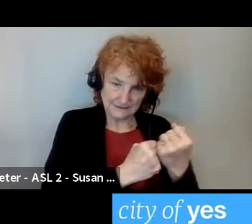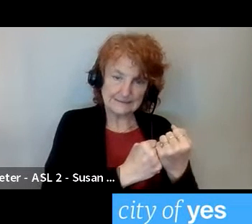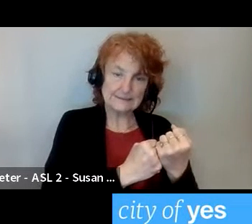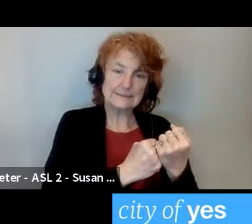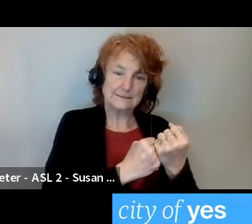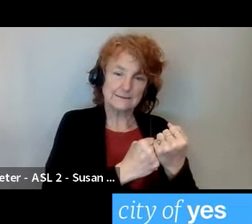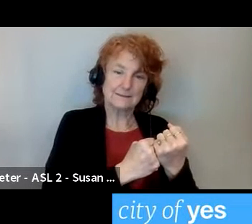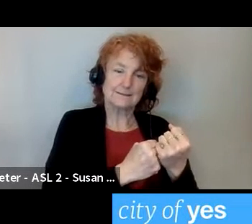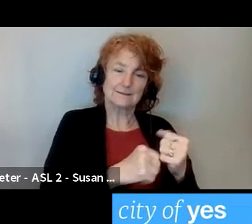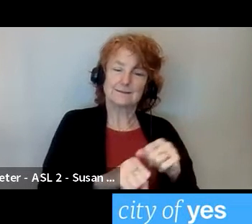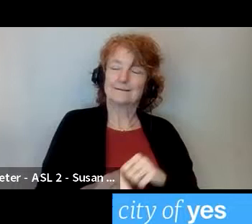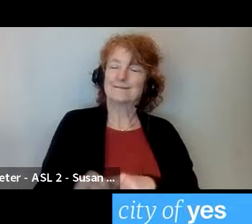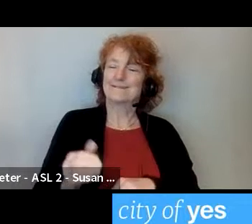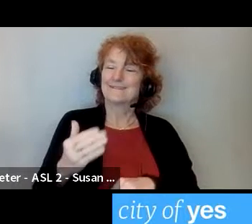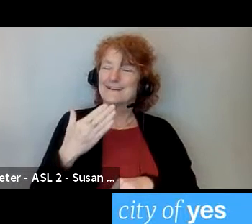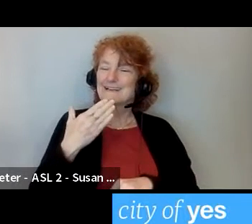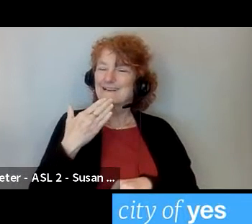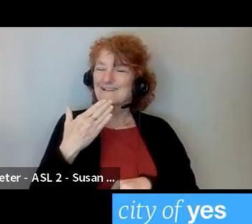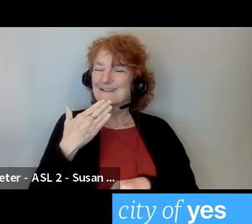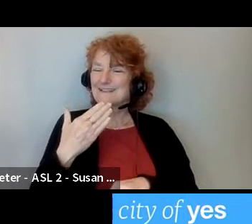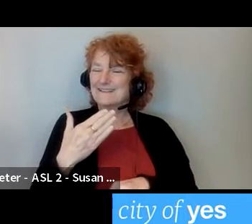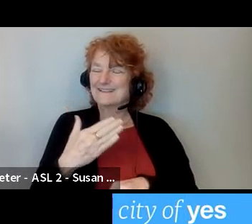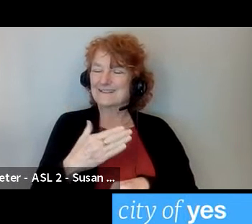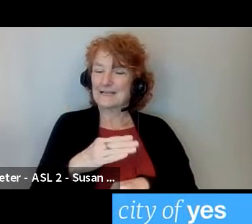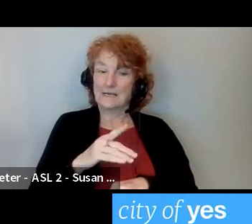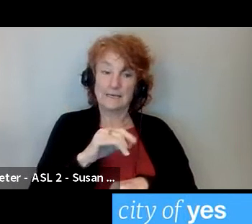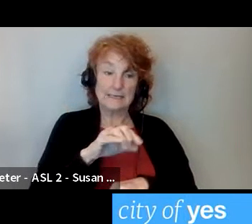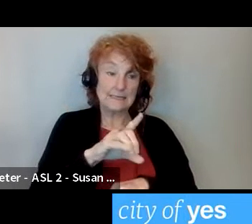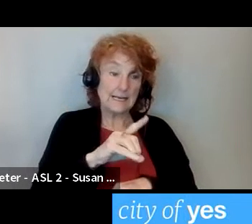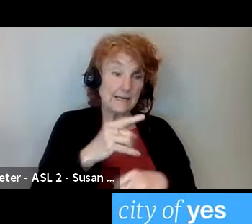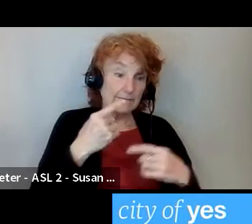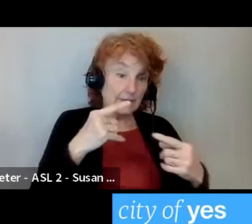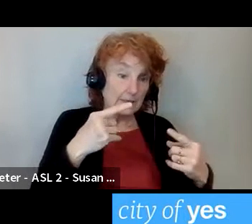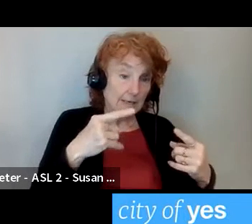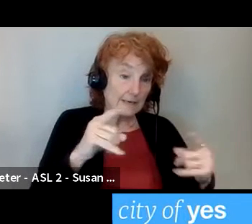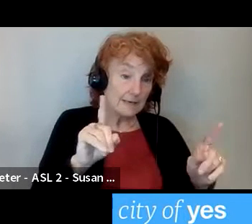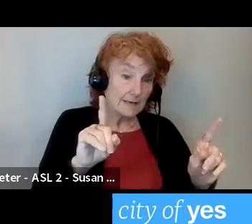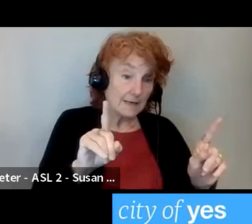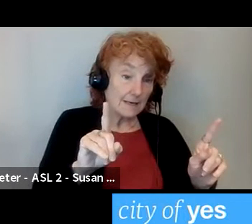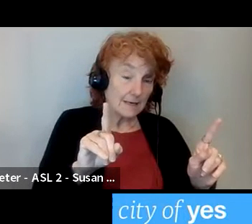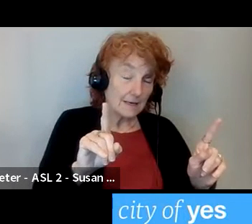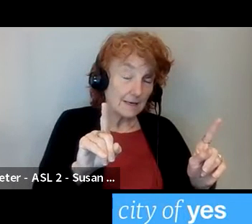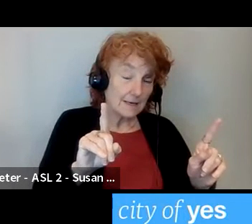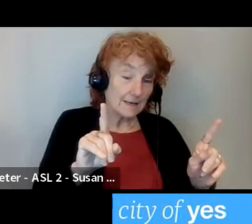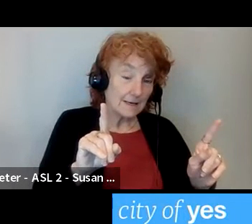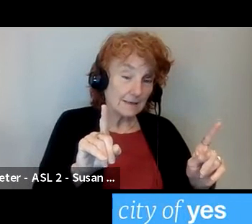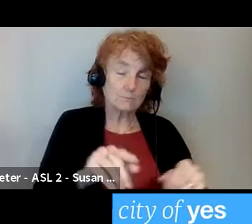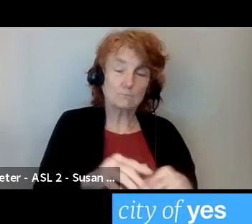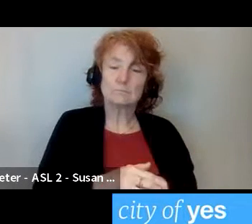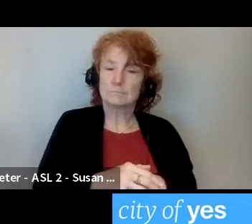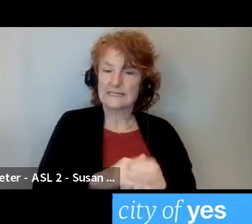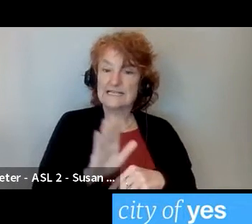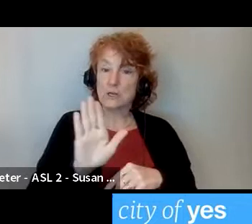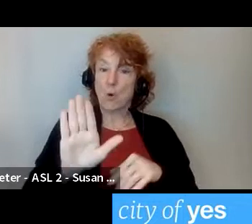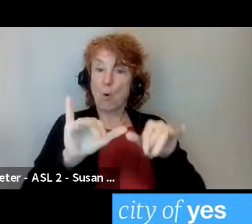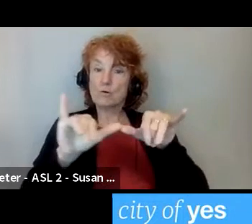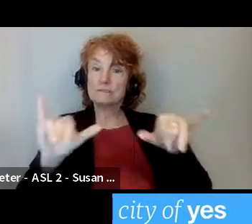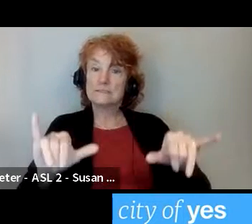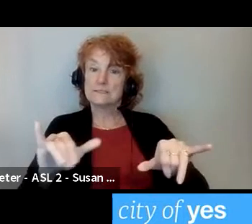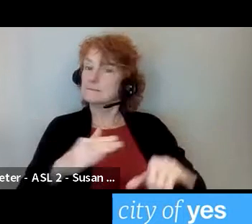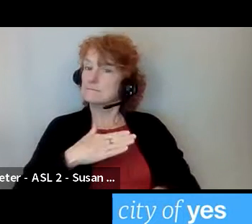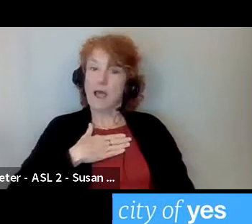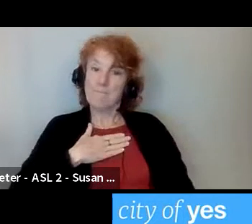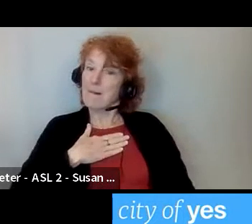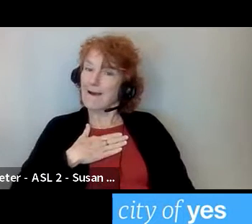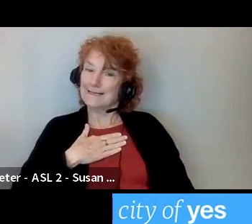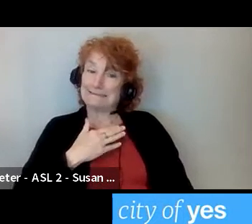Great. Thank you so much. And David, I think you finally made it. Yeah, it's a glitch in your system, not in mine. Sorry